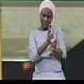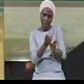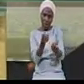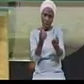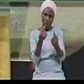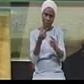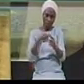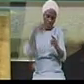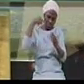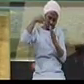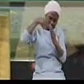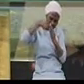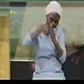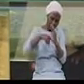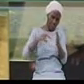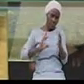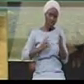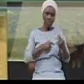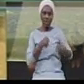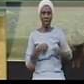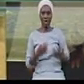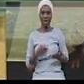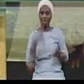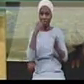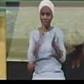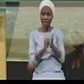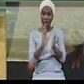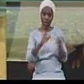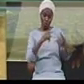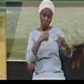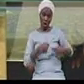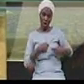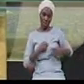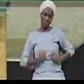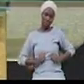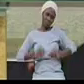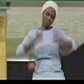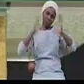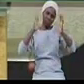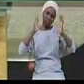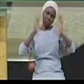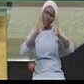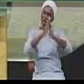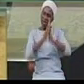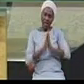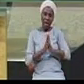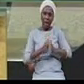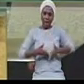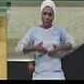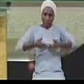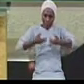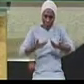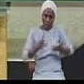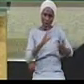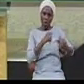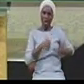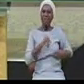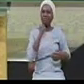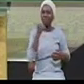says, rend the heart and not the garment. Break up your fallow ground. Any carelessness,